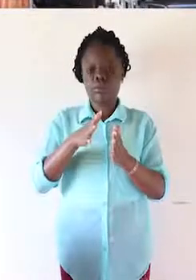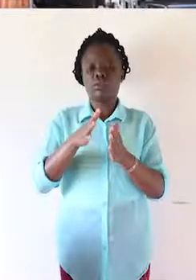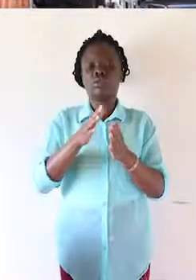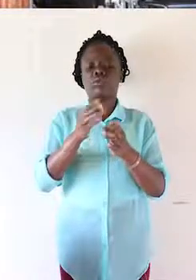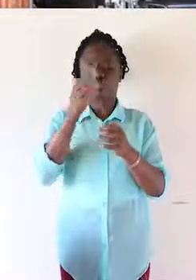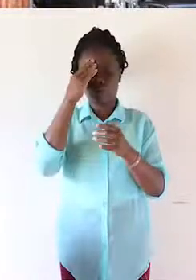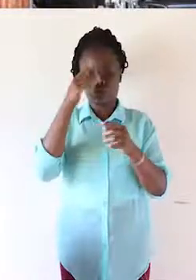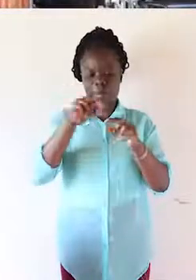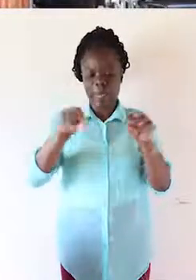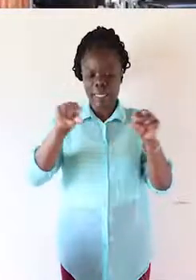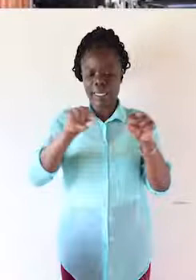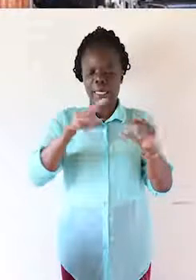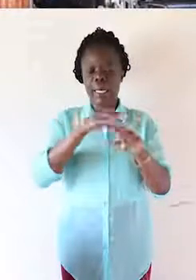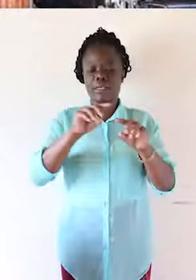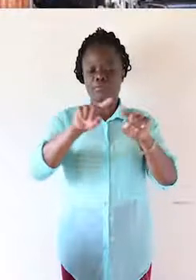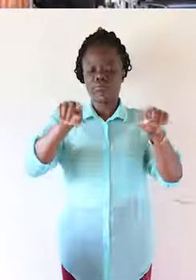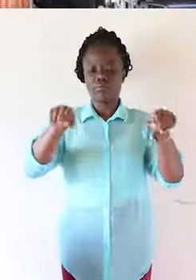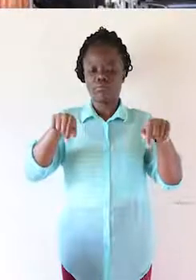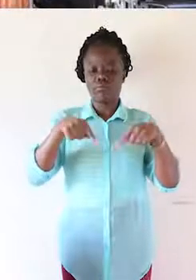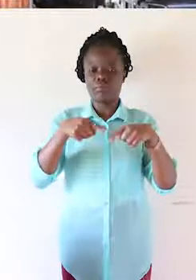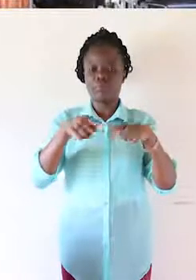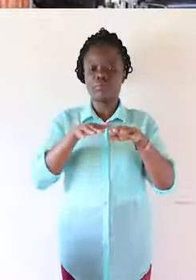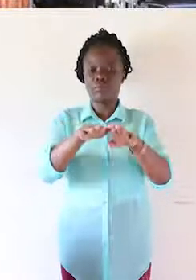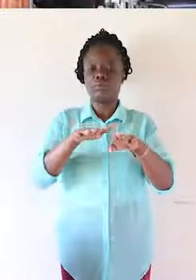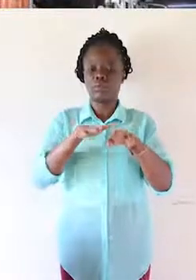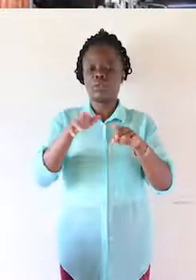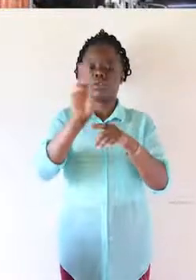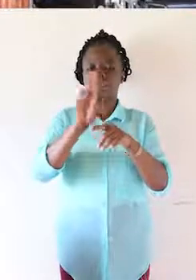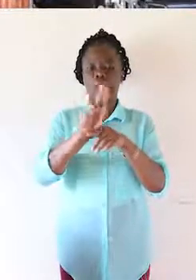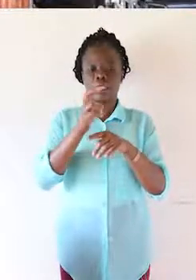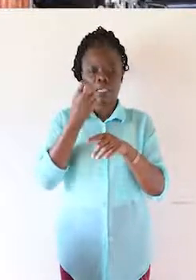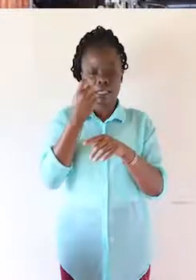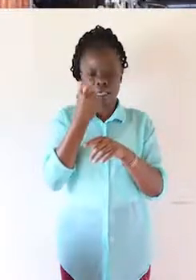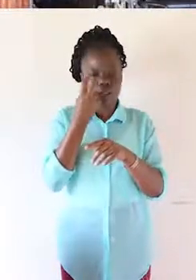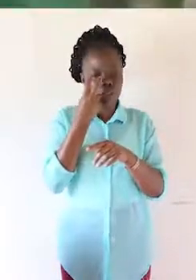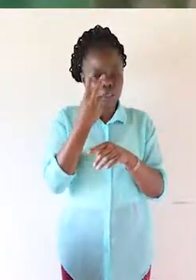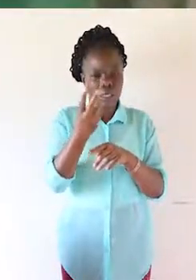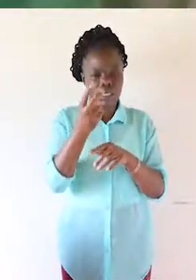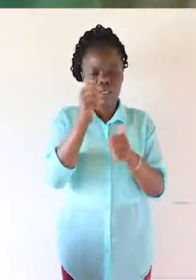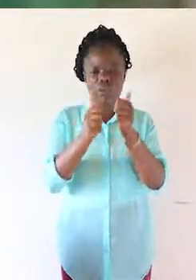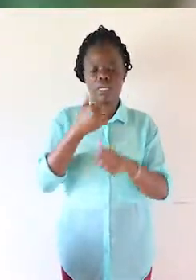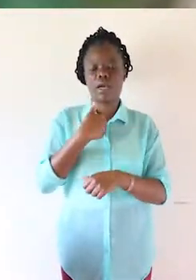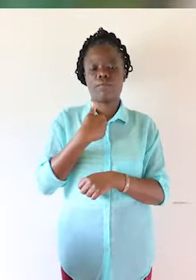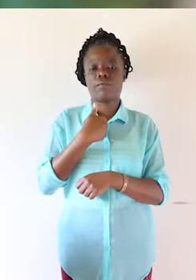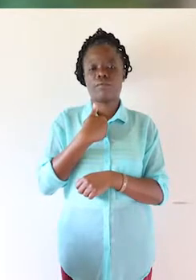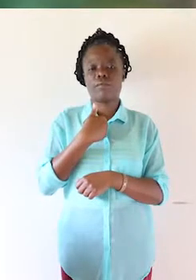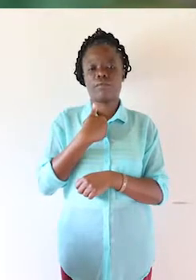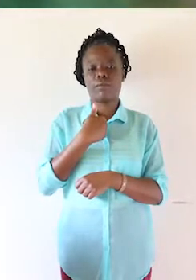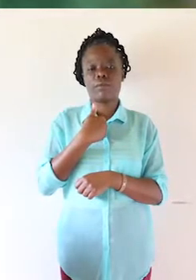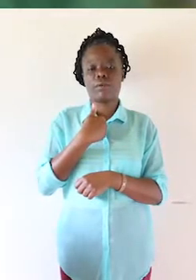board and the pin by touching or seeing using the residual sight they might